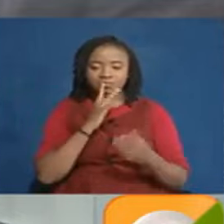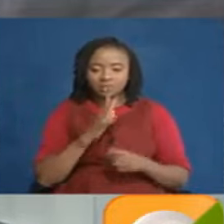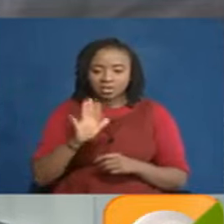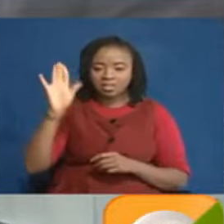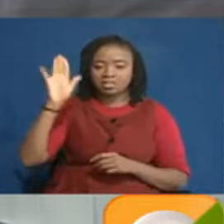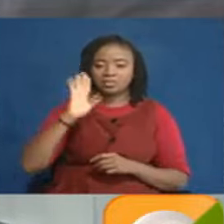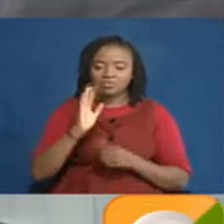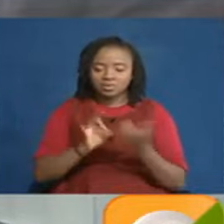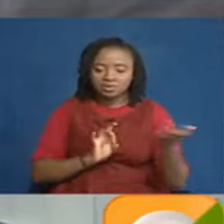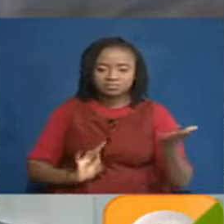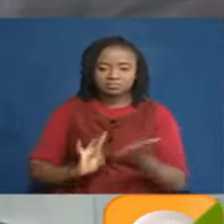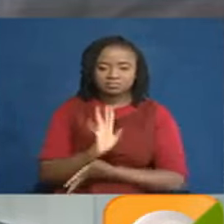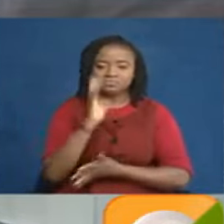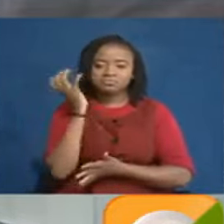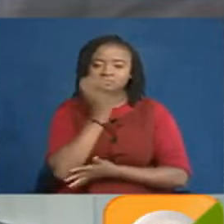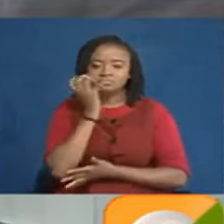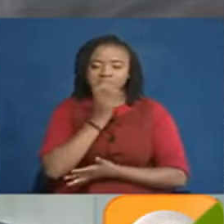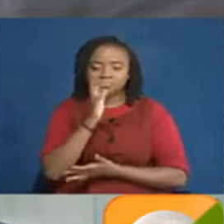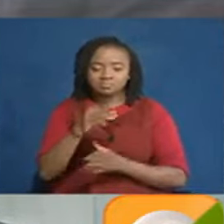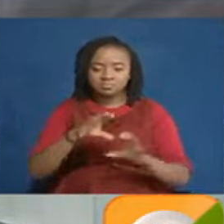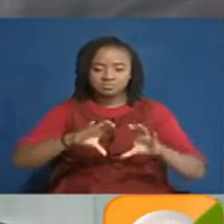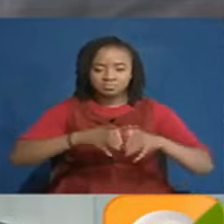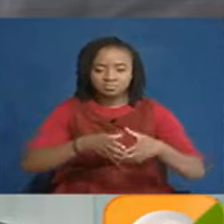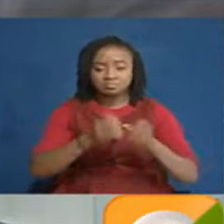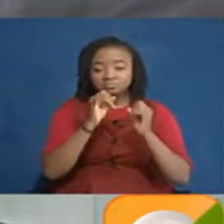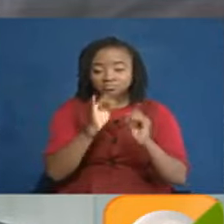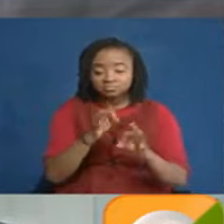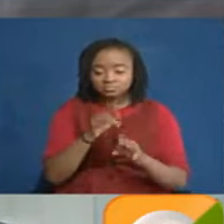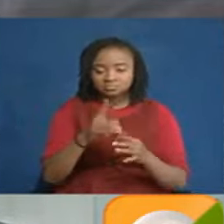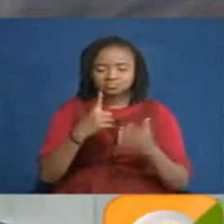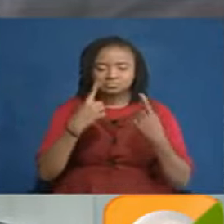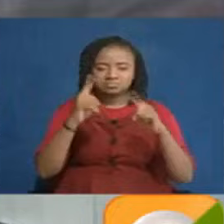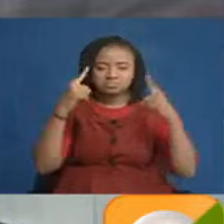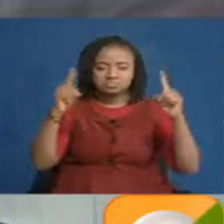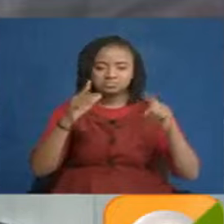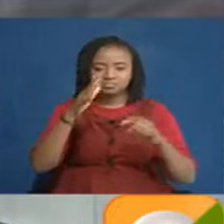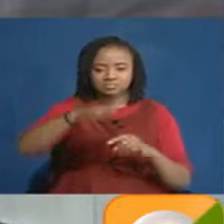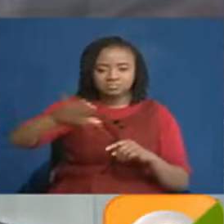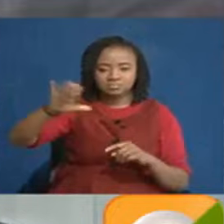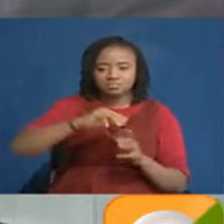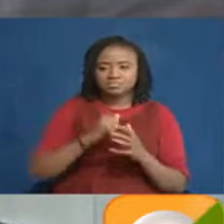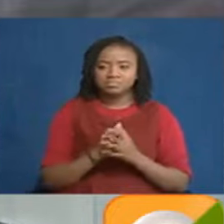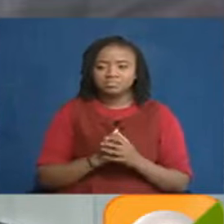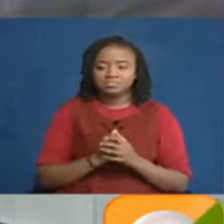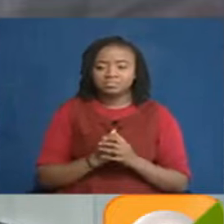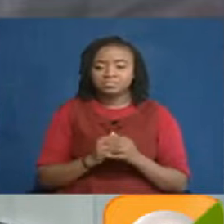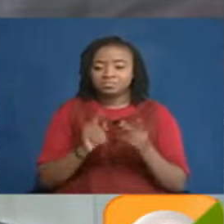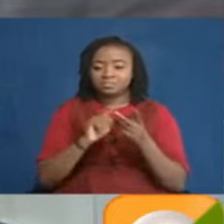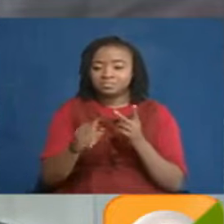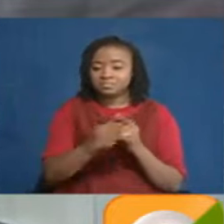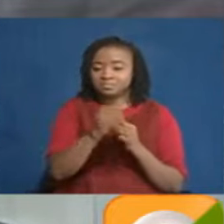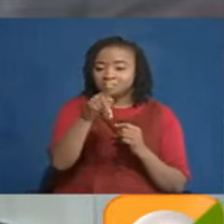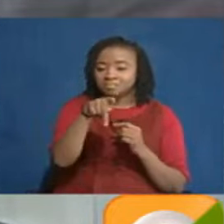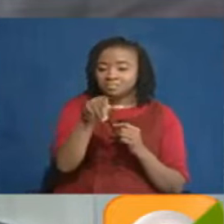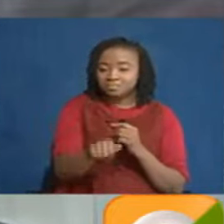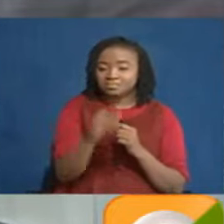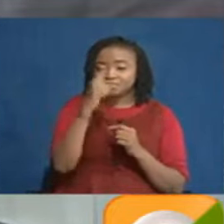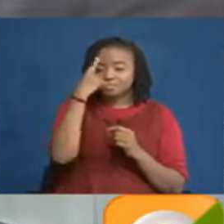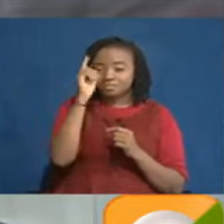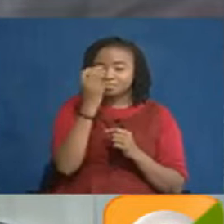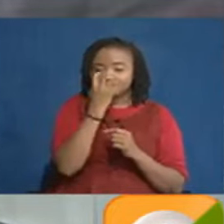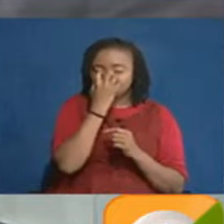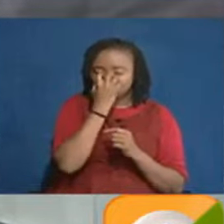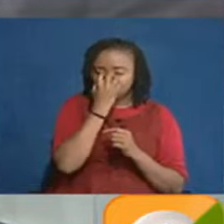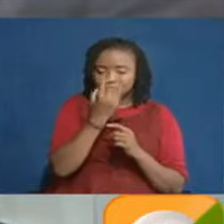party should the impeachment motion sail through parliament, with the president's personal aide, Farouk Kibet, accusing the